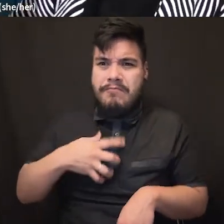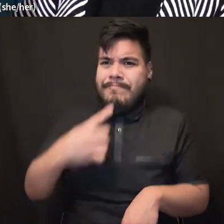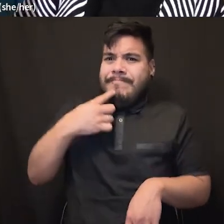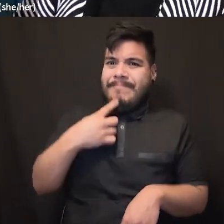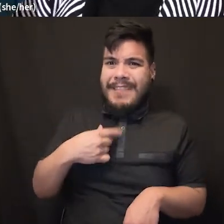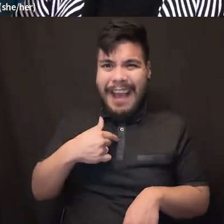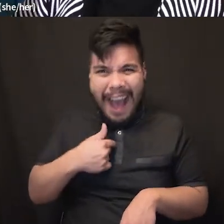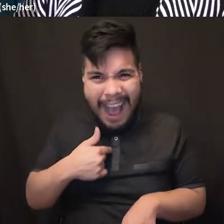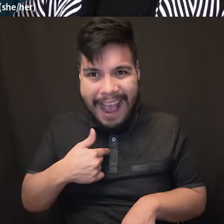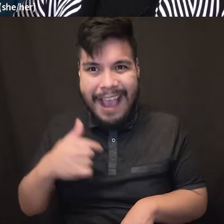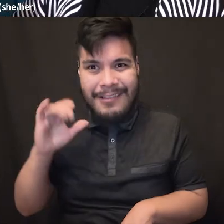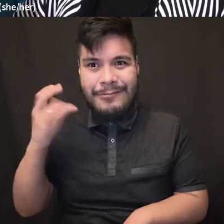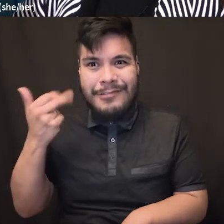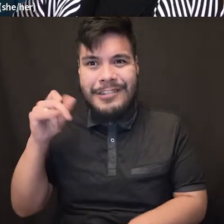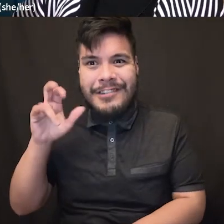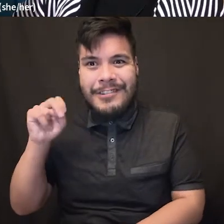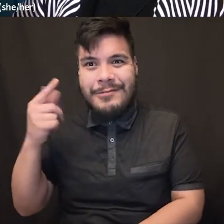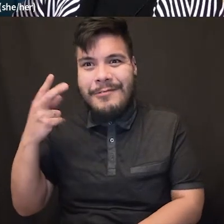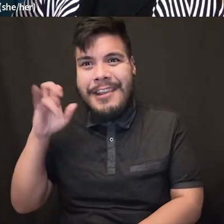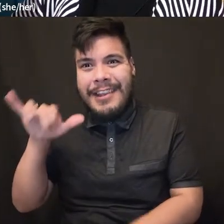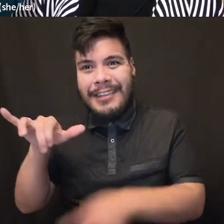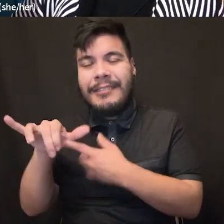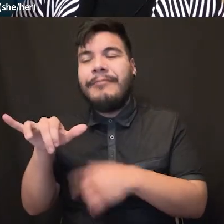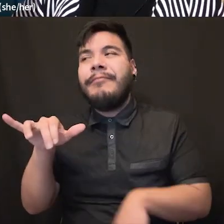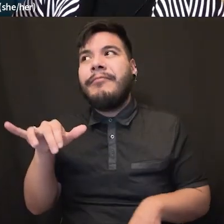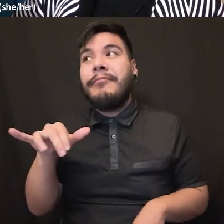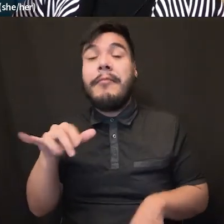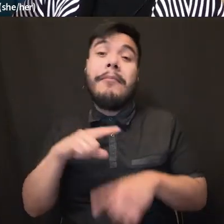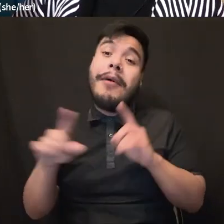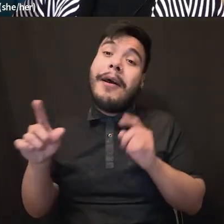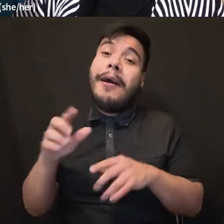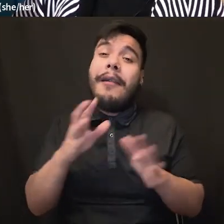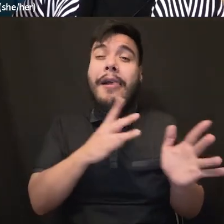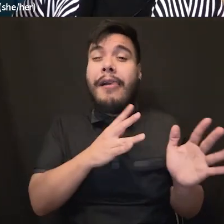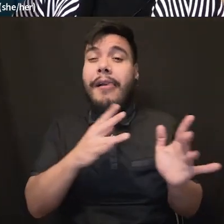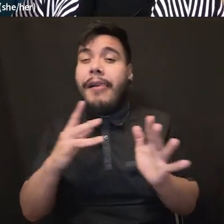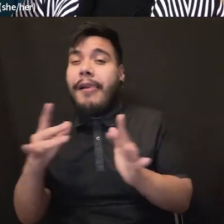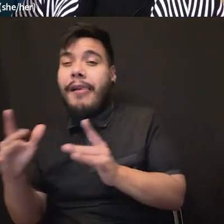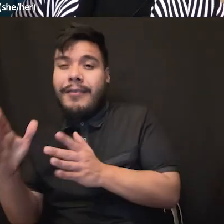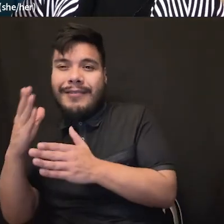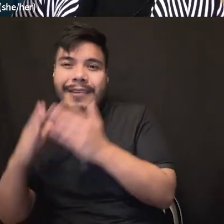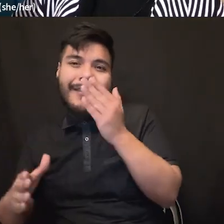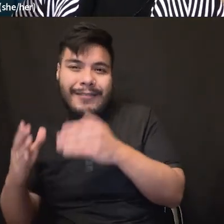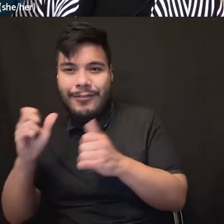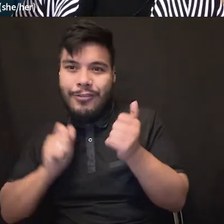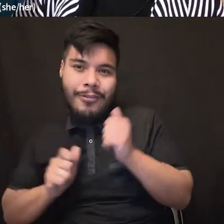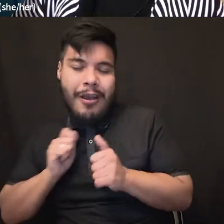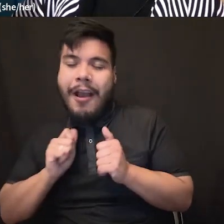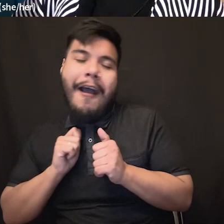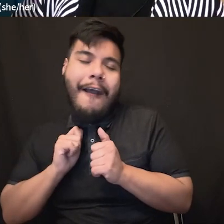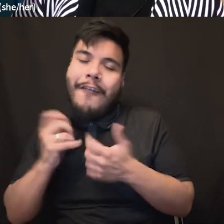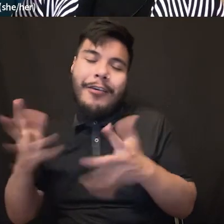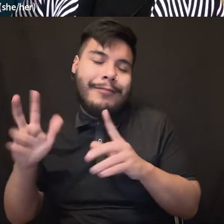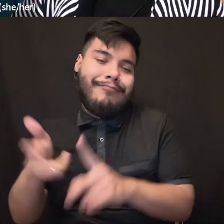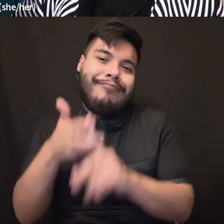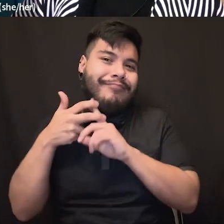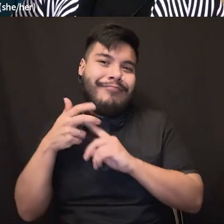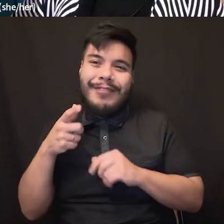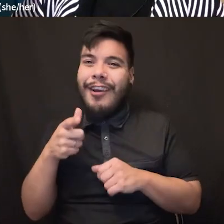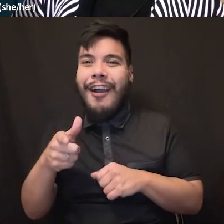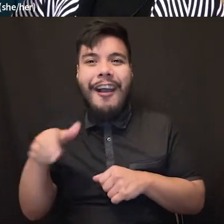But I would almost always win the audience over by the end of the show. And I was also in, like, a wrestling singlet in that show